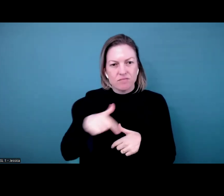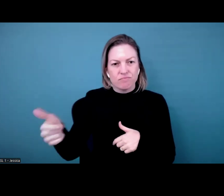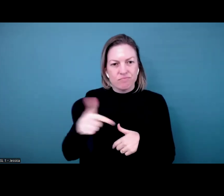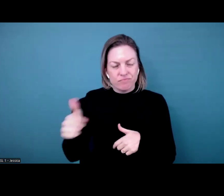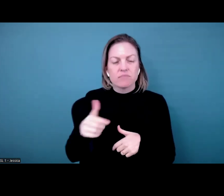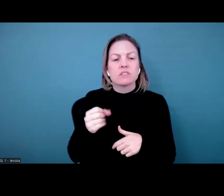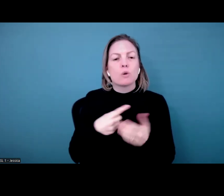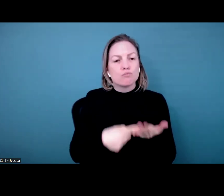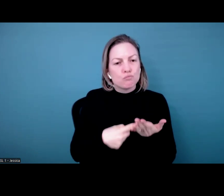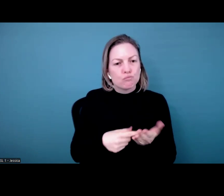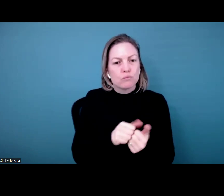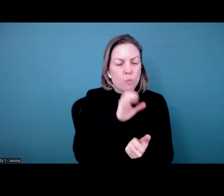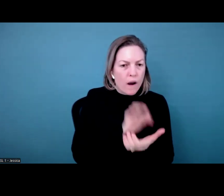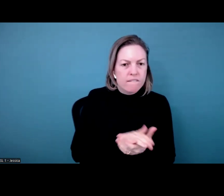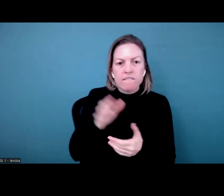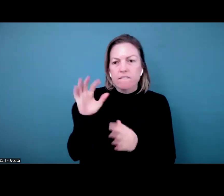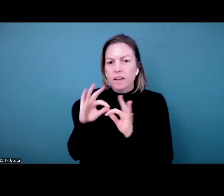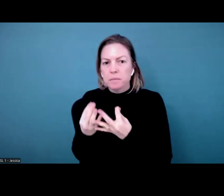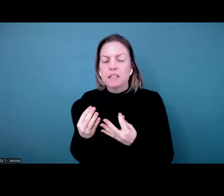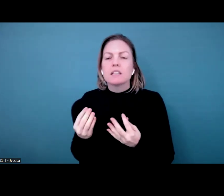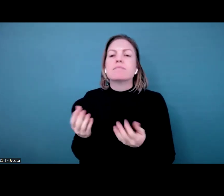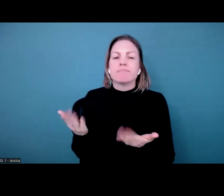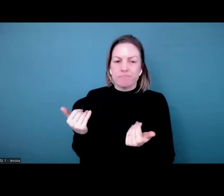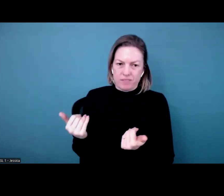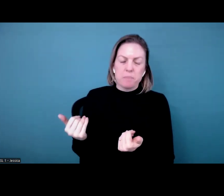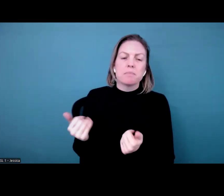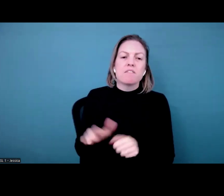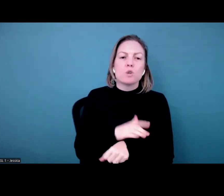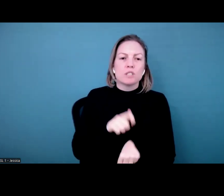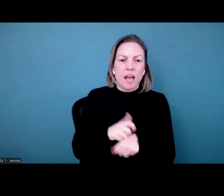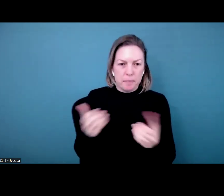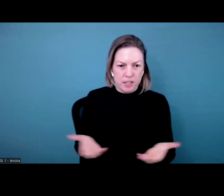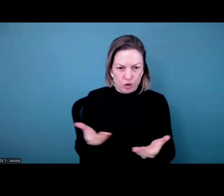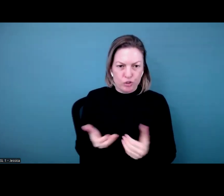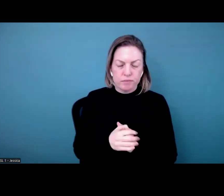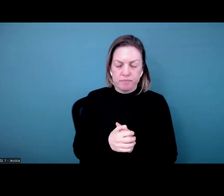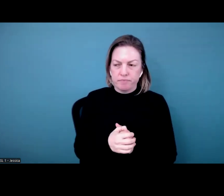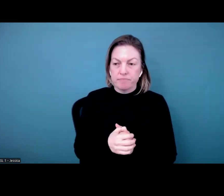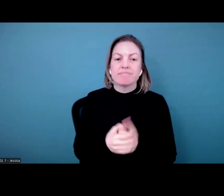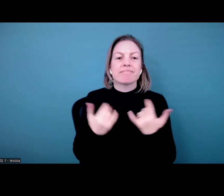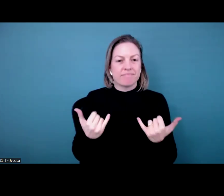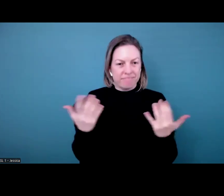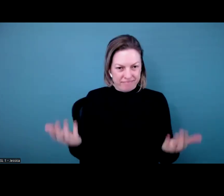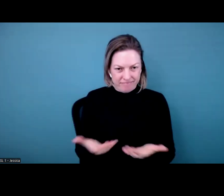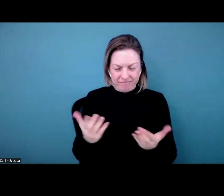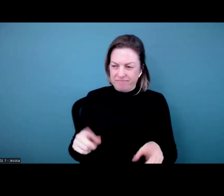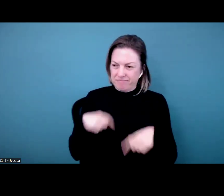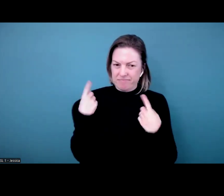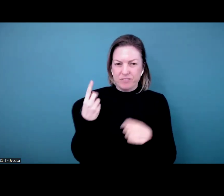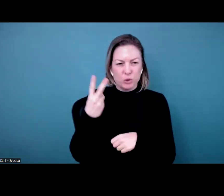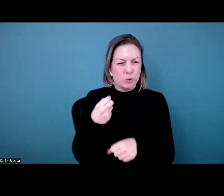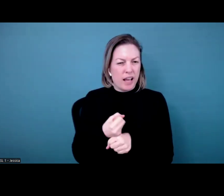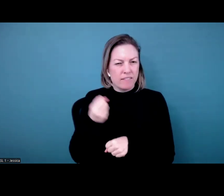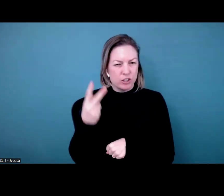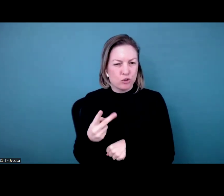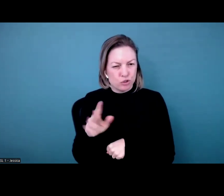with my brother and family, he would come and live with us full time. And he's been with us full time for about the last